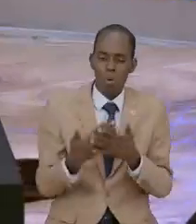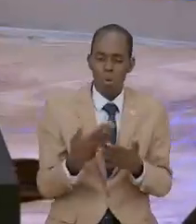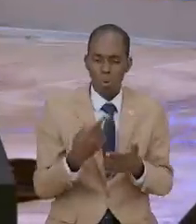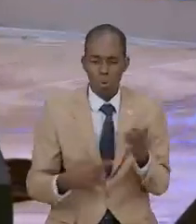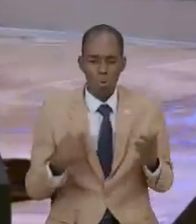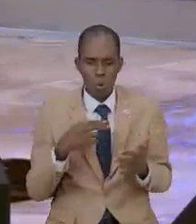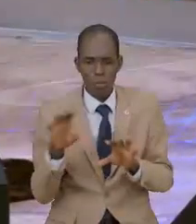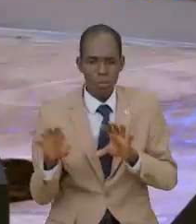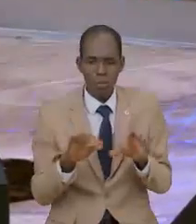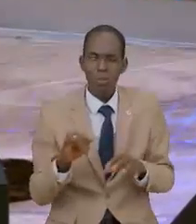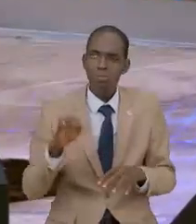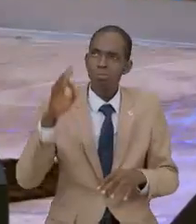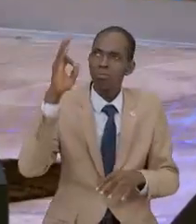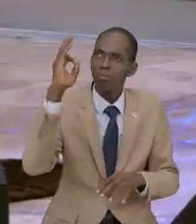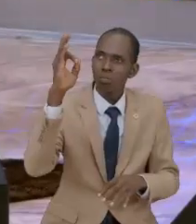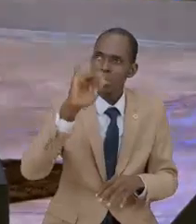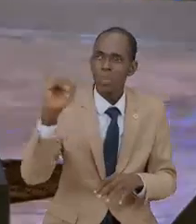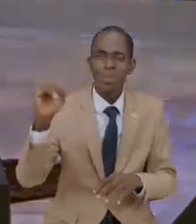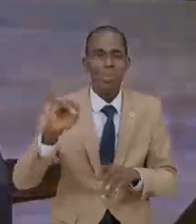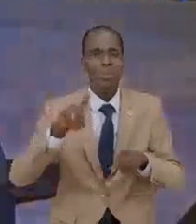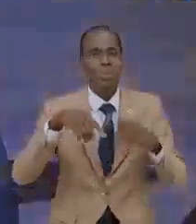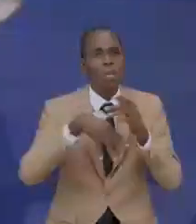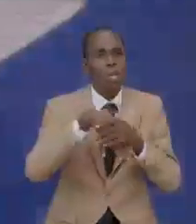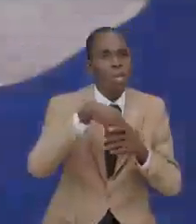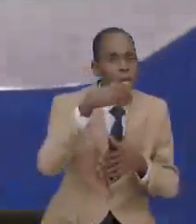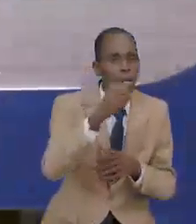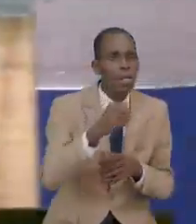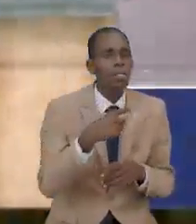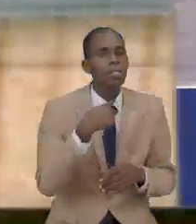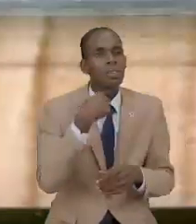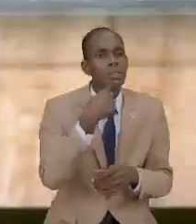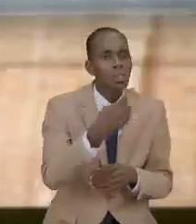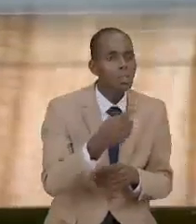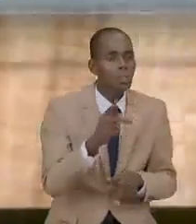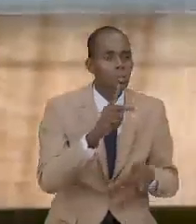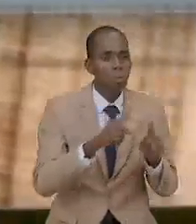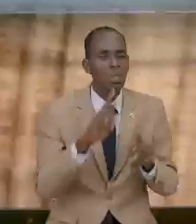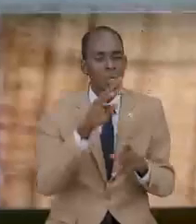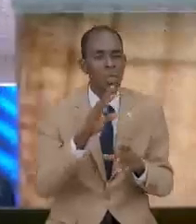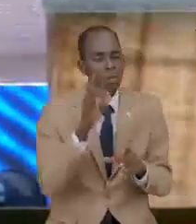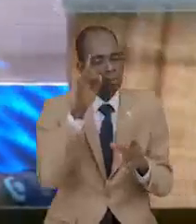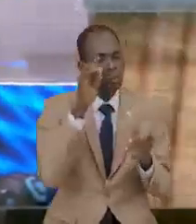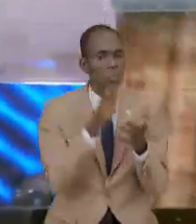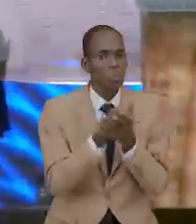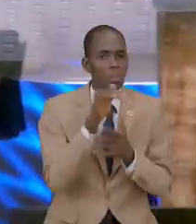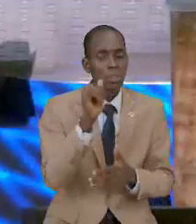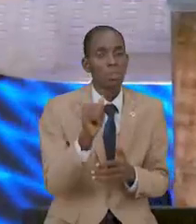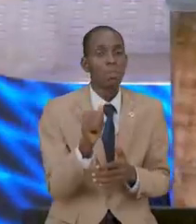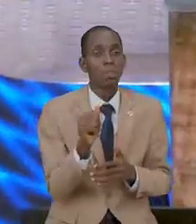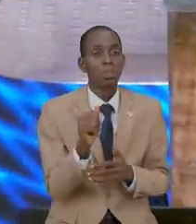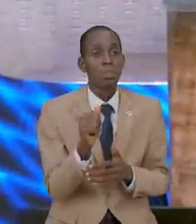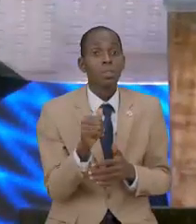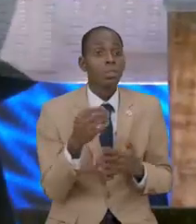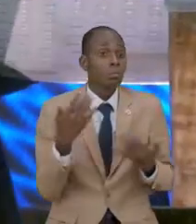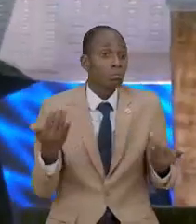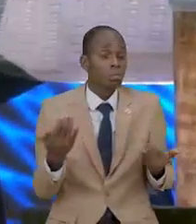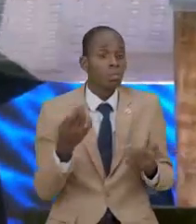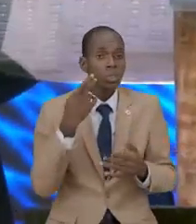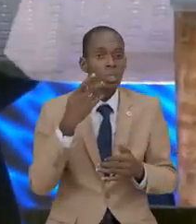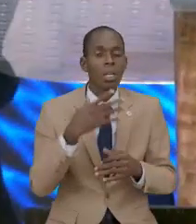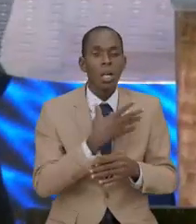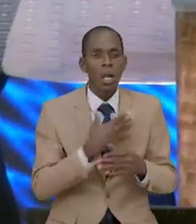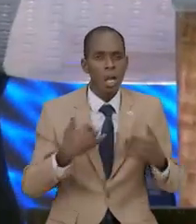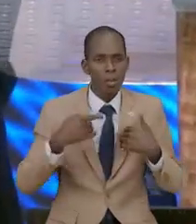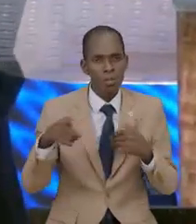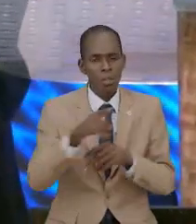we're evangelizing, we're going out, and they say they believe. Is it of any value? Of course, yes. Are they kept?